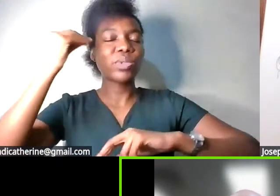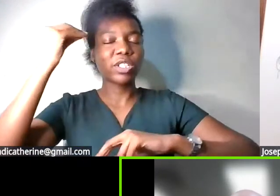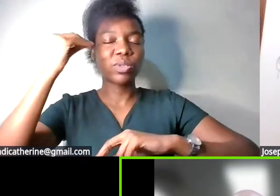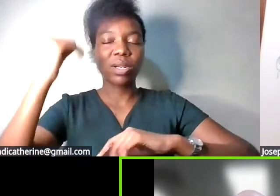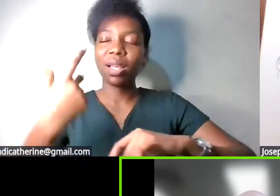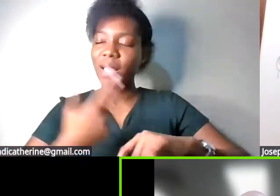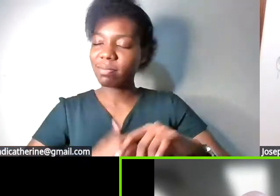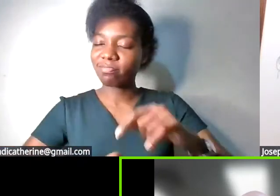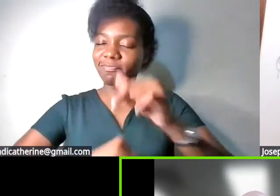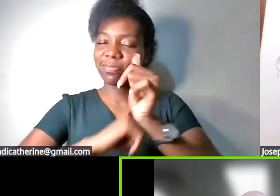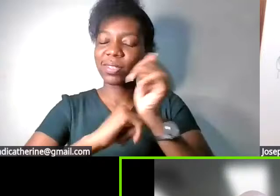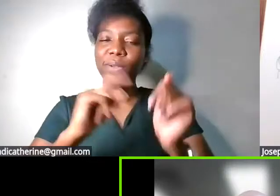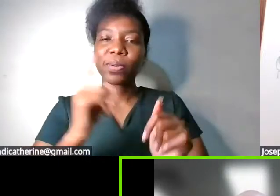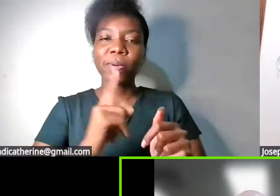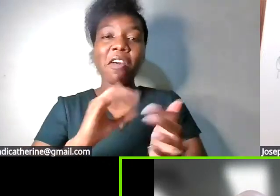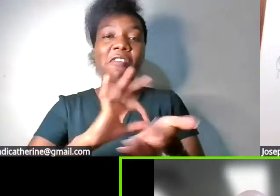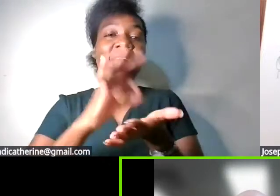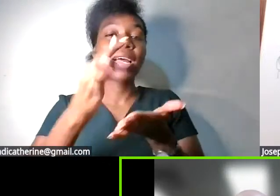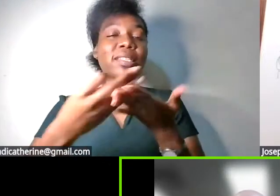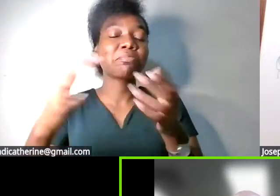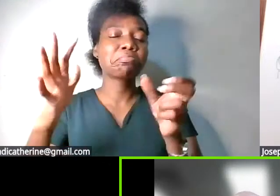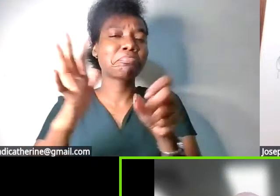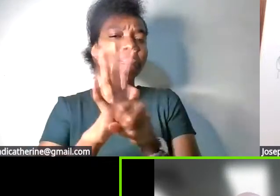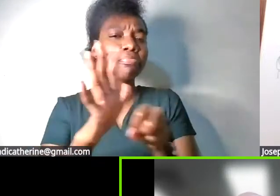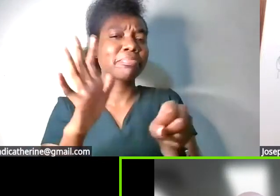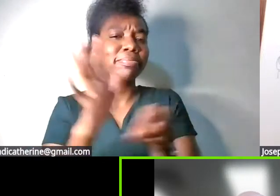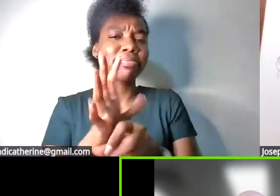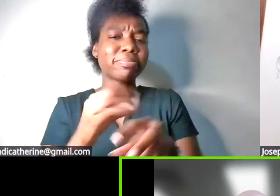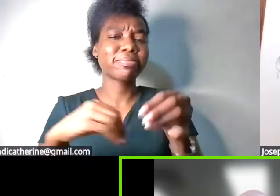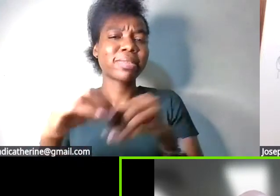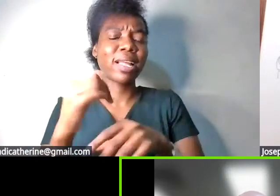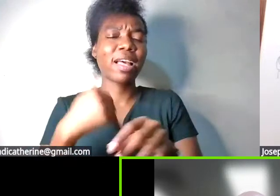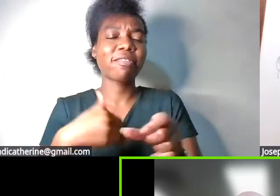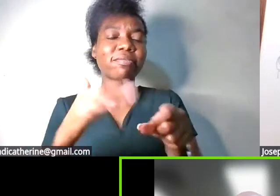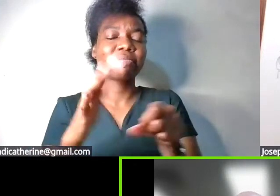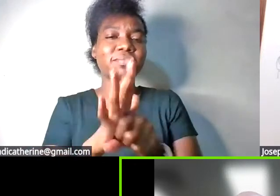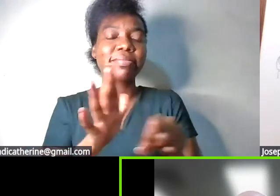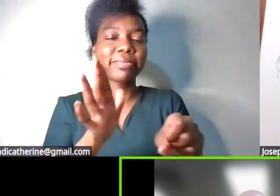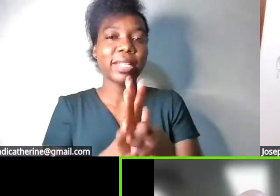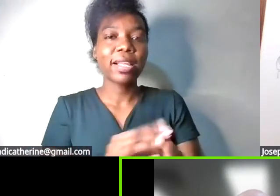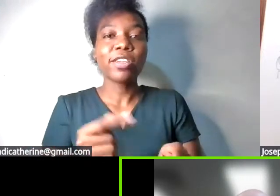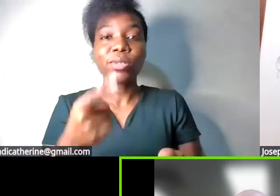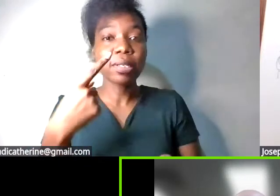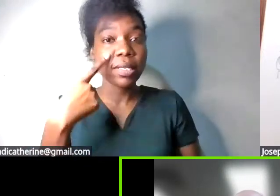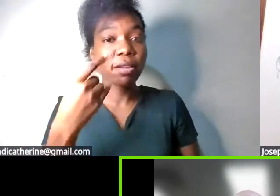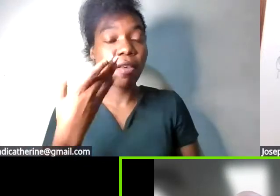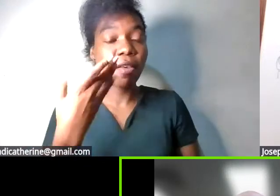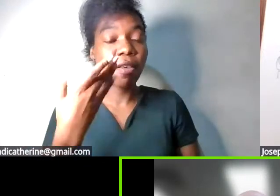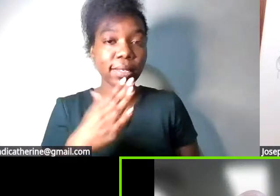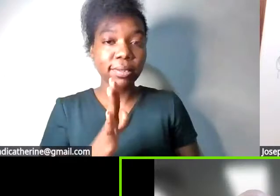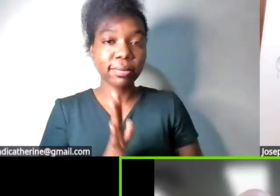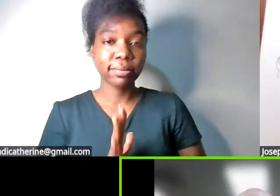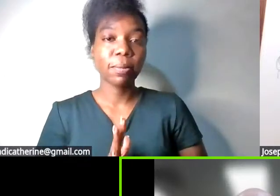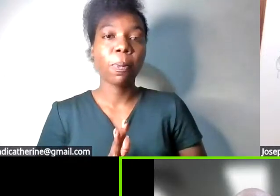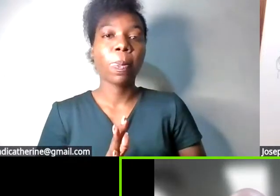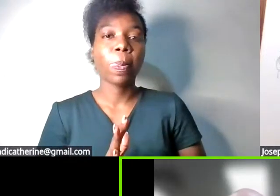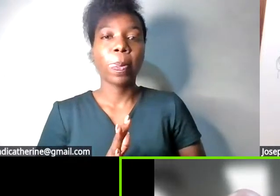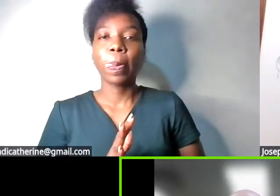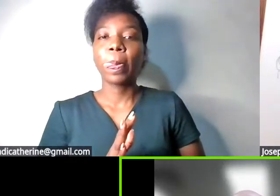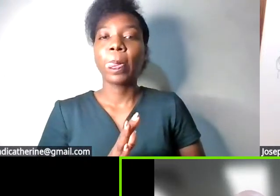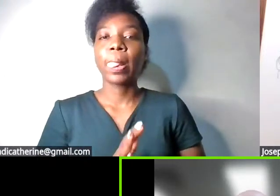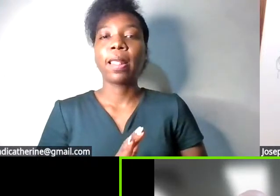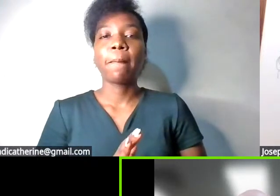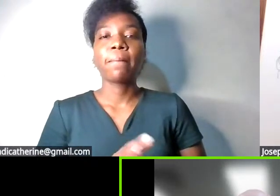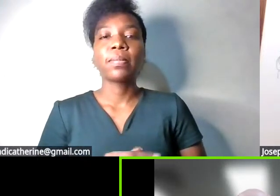much funding, so much subsidies for university. As you can see, if we can see the same